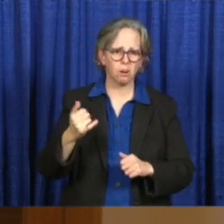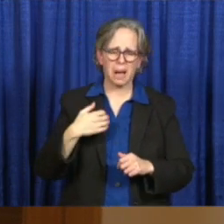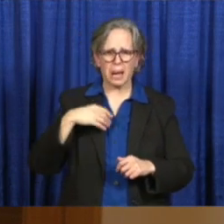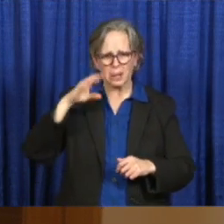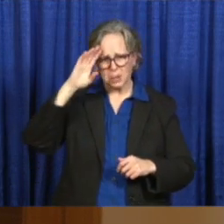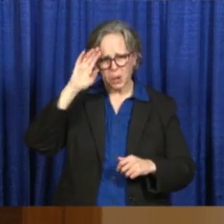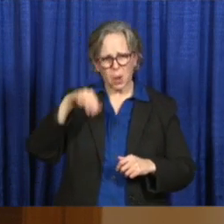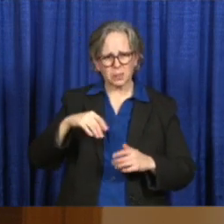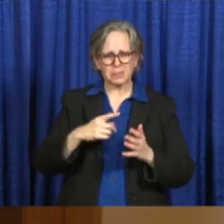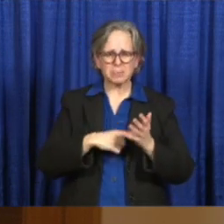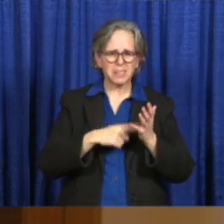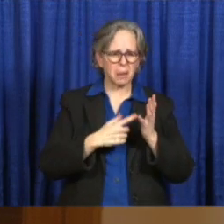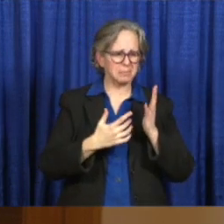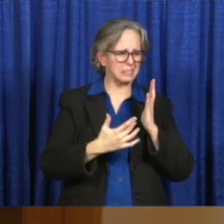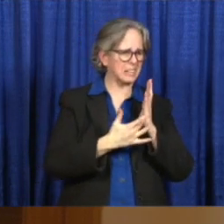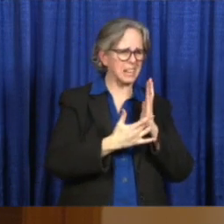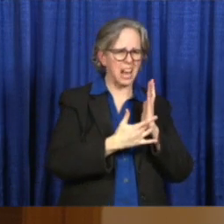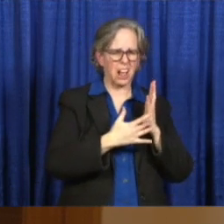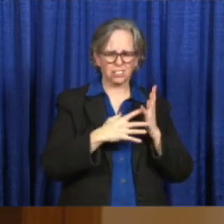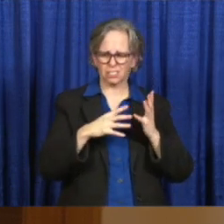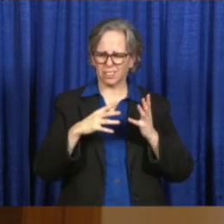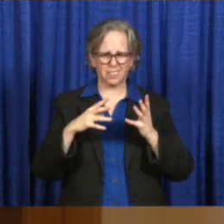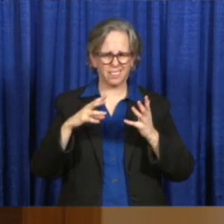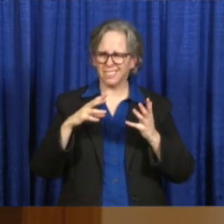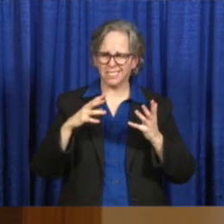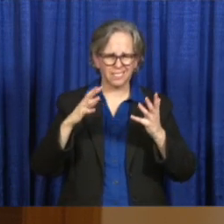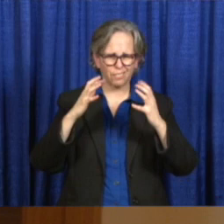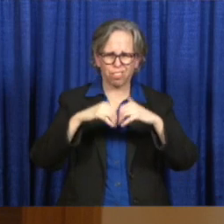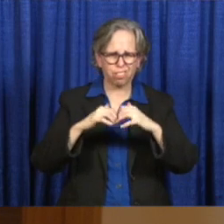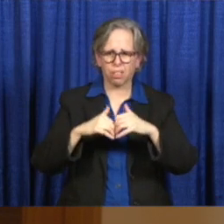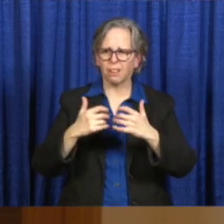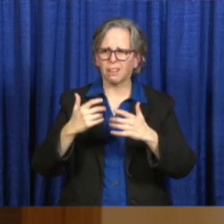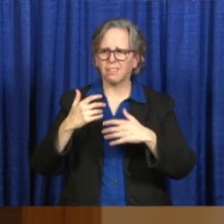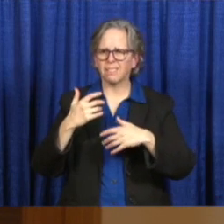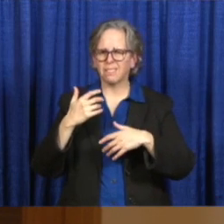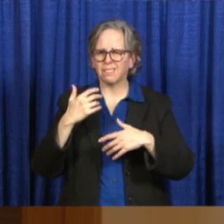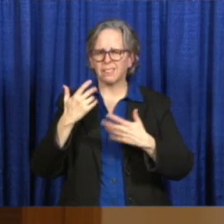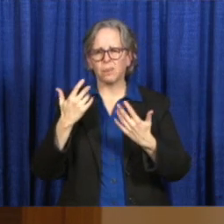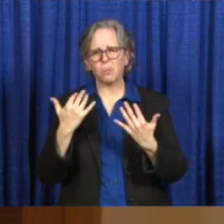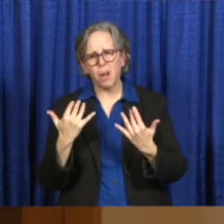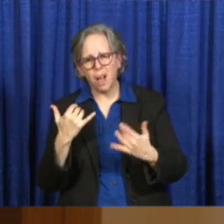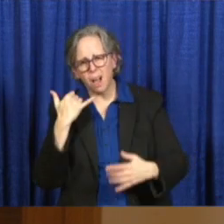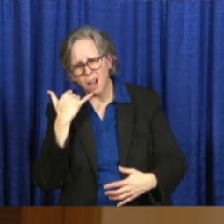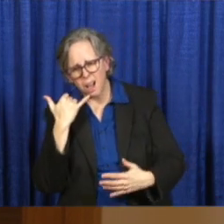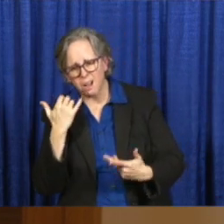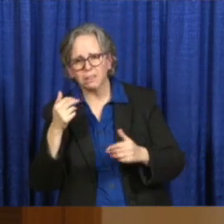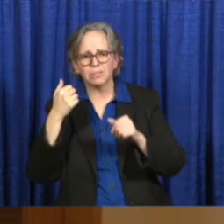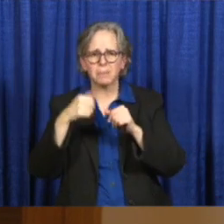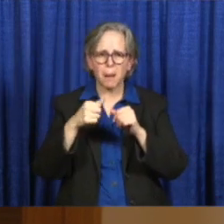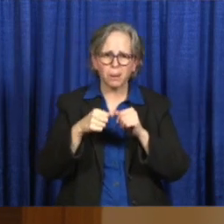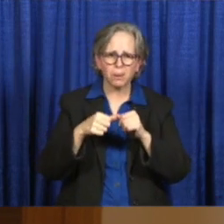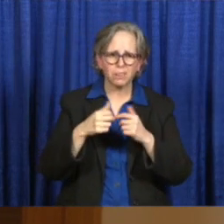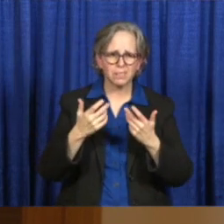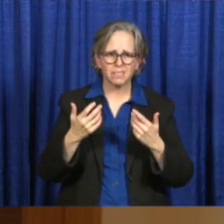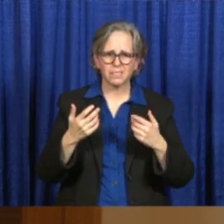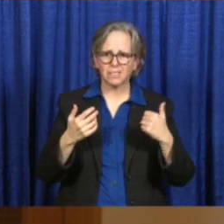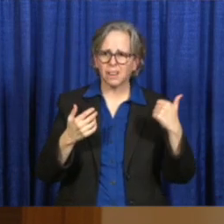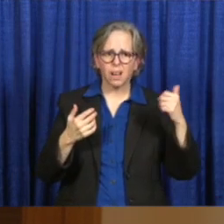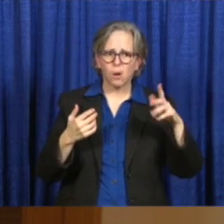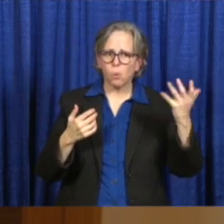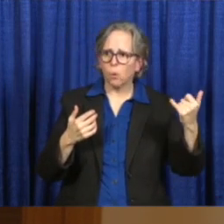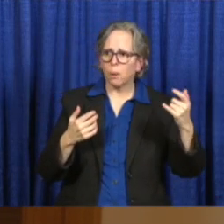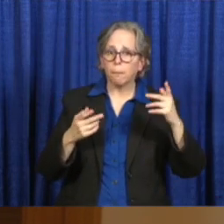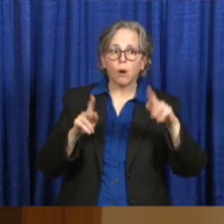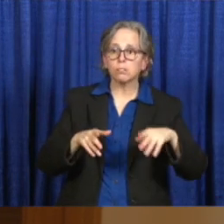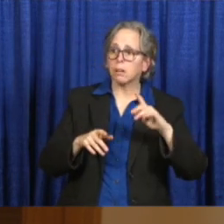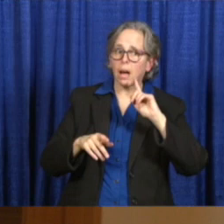someone on the other side of that phone. There's somebody who might be taking care of a sick family member at home, who